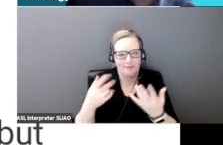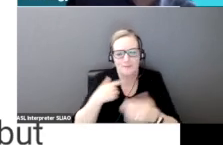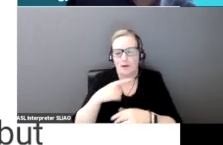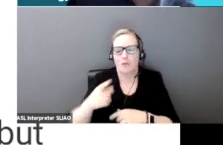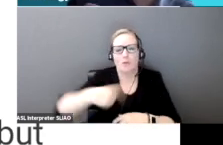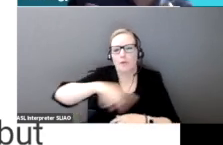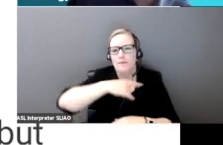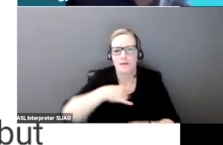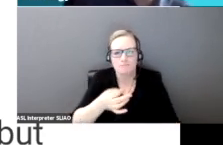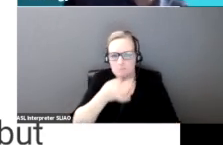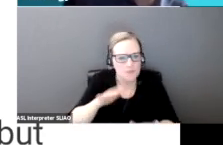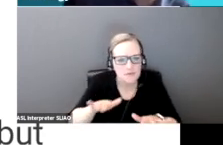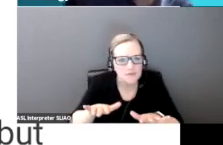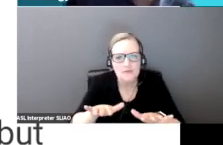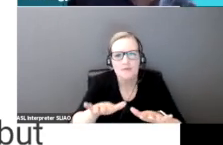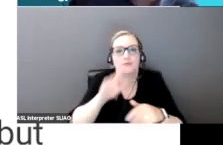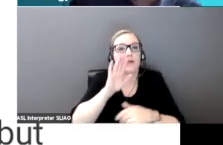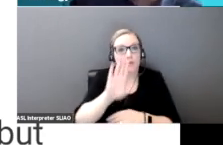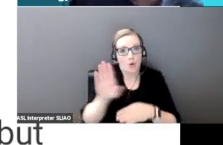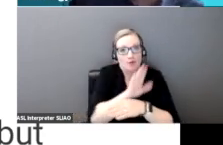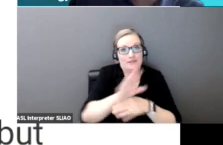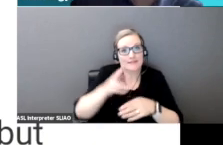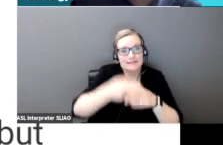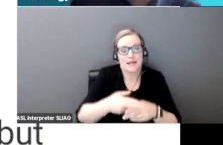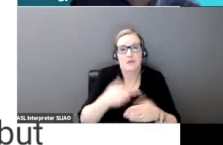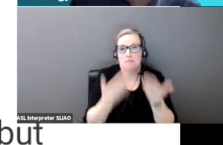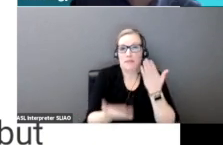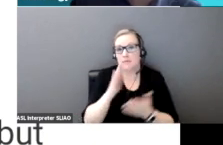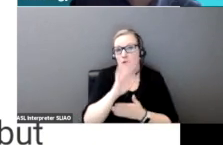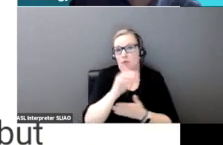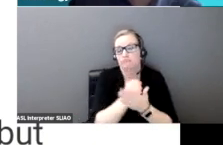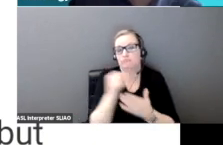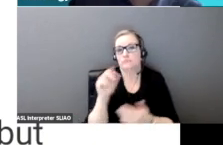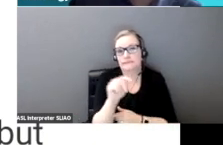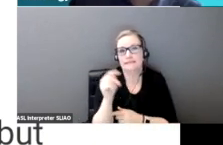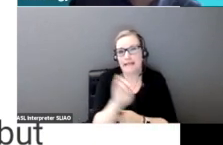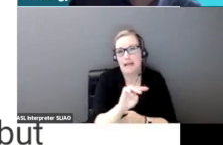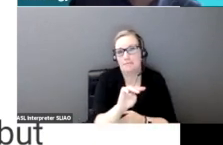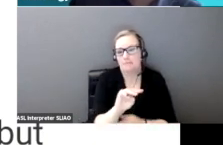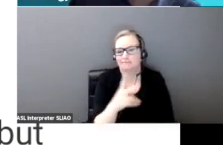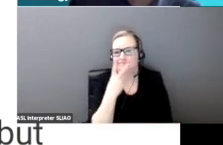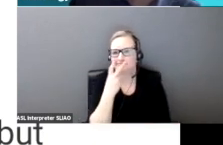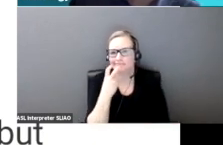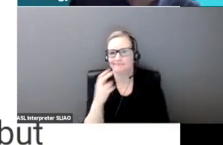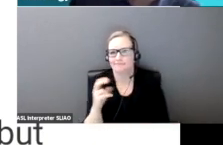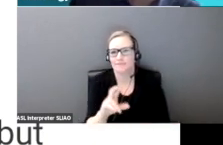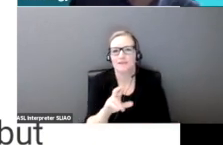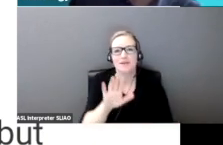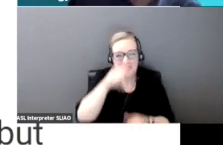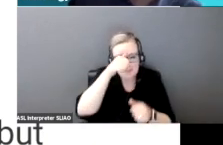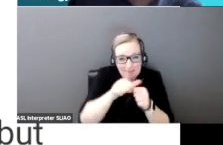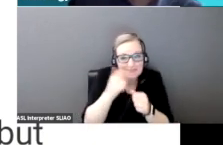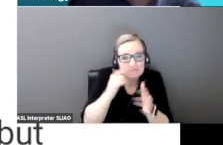Your business name may be your trademark. It's unlikely that it's copyrighted. I mentioned the movie Coming to America.